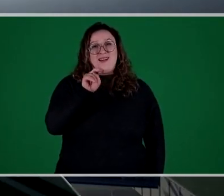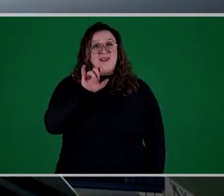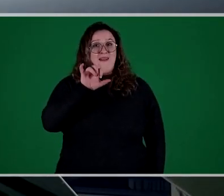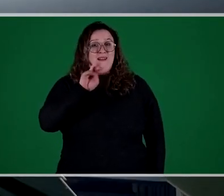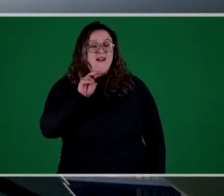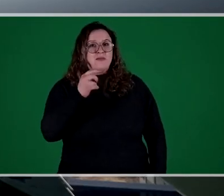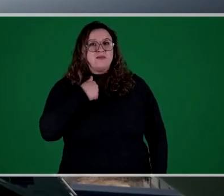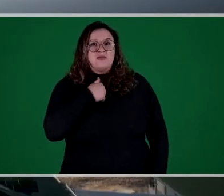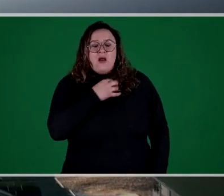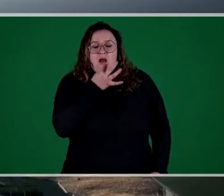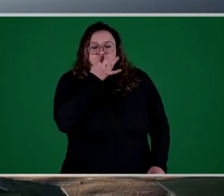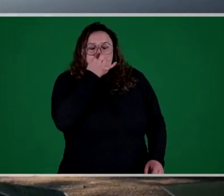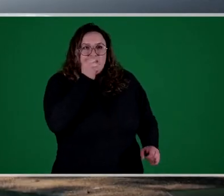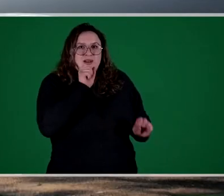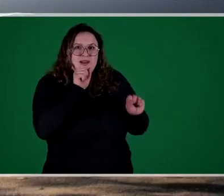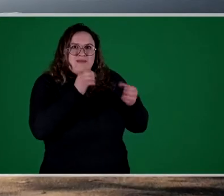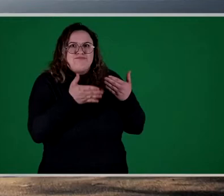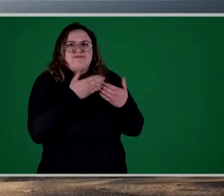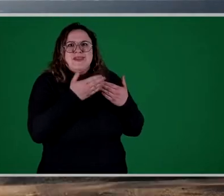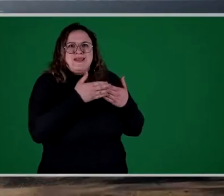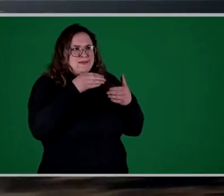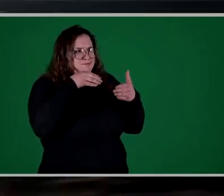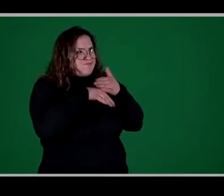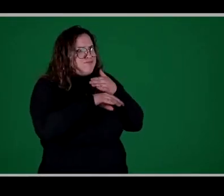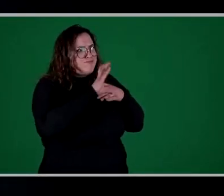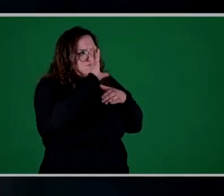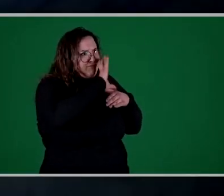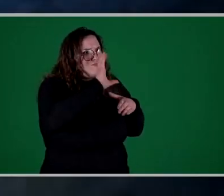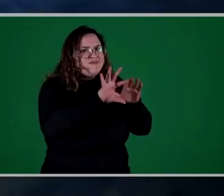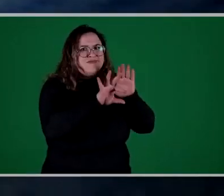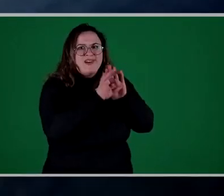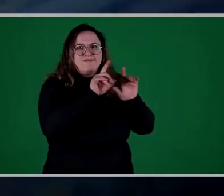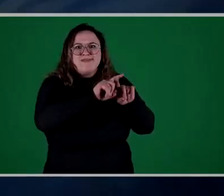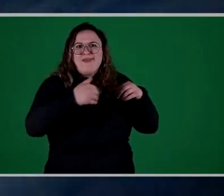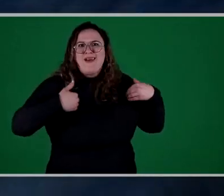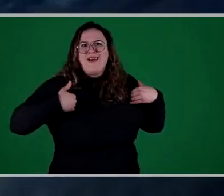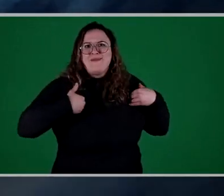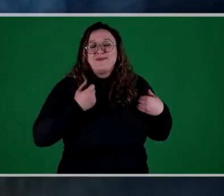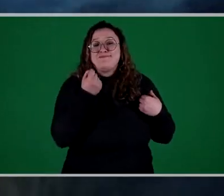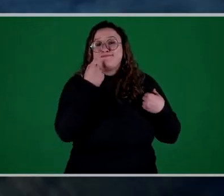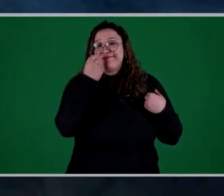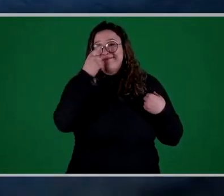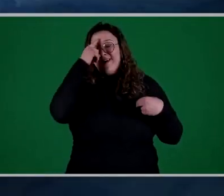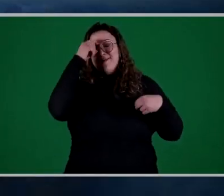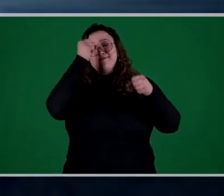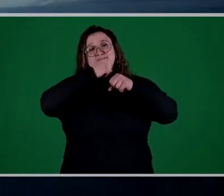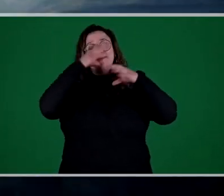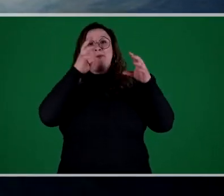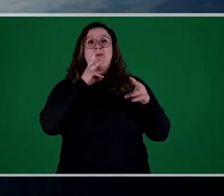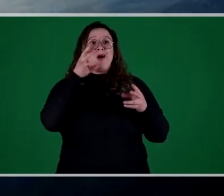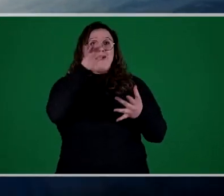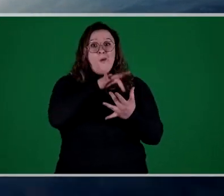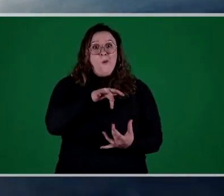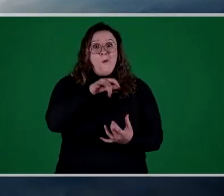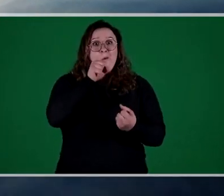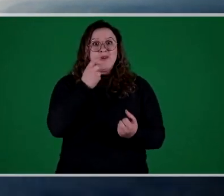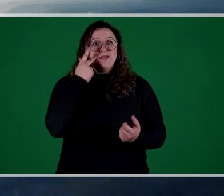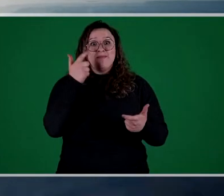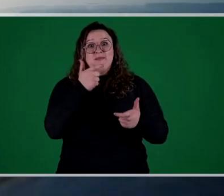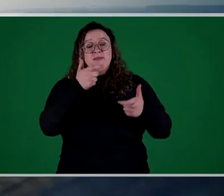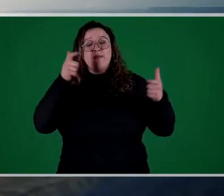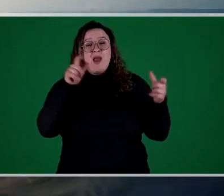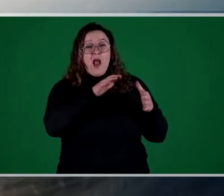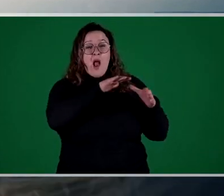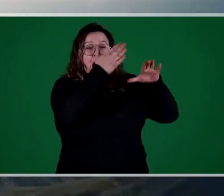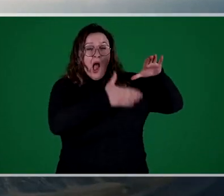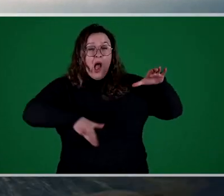observe the amazing creatures that live there. If we were to drain Monterey Bay, we would see the main canyon channel meandering